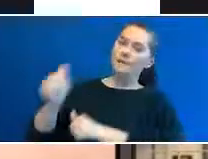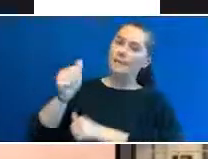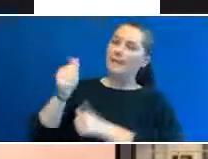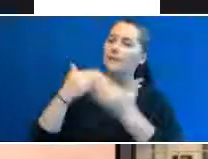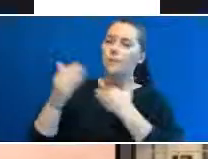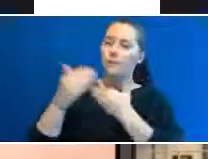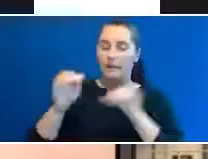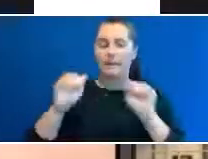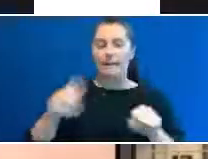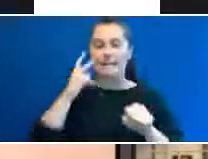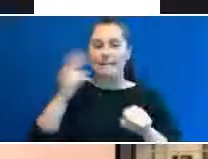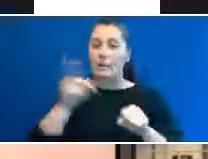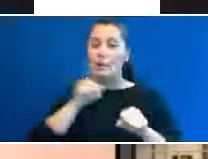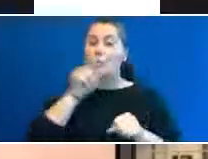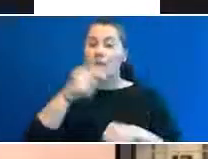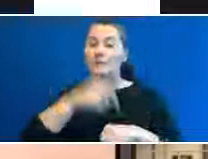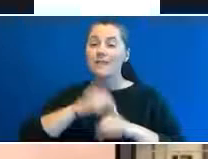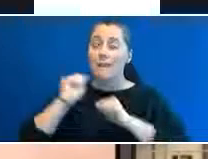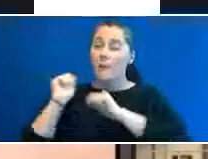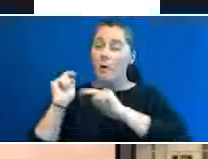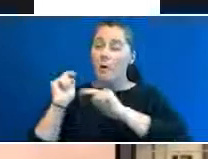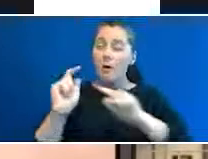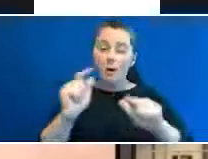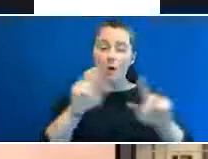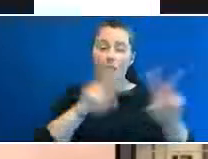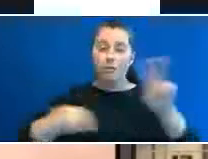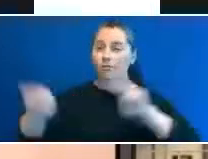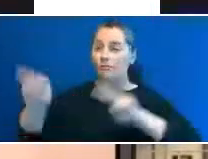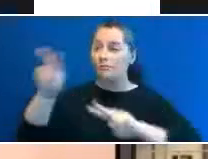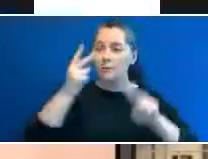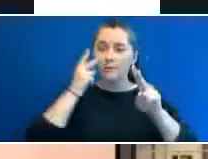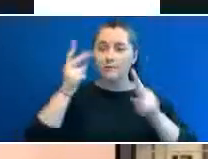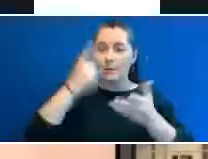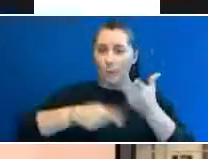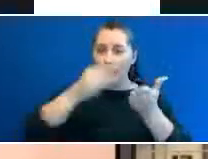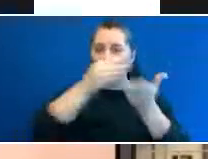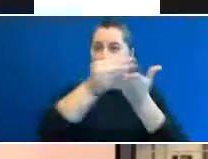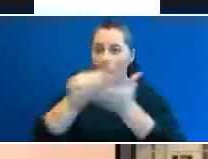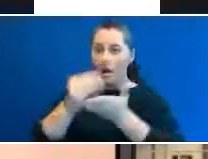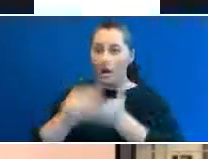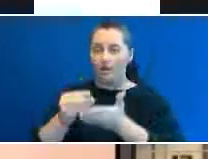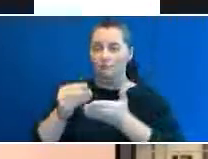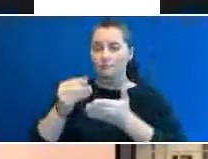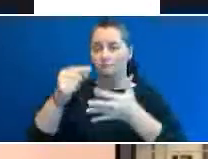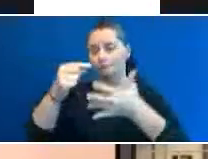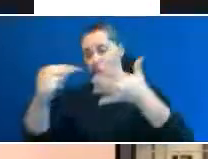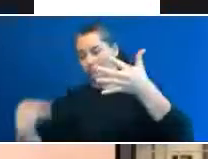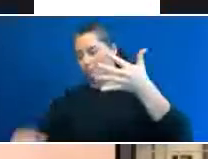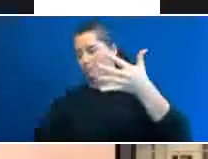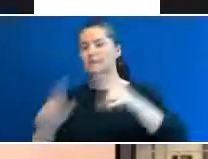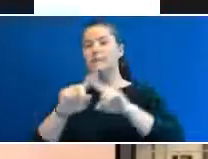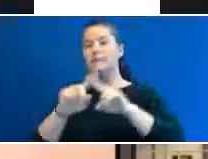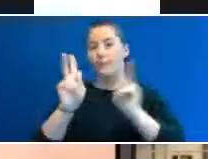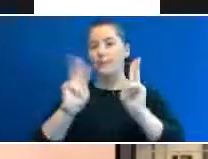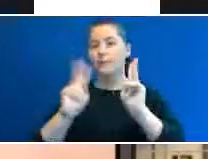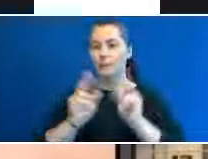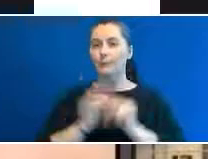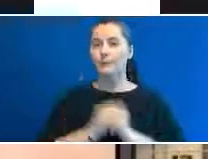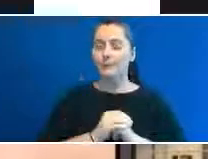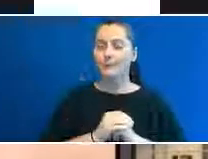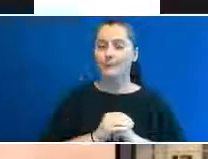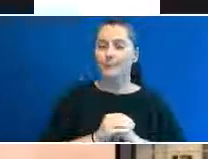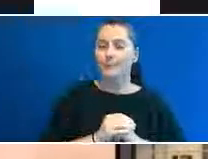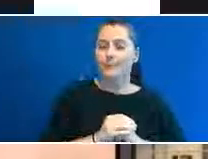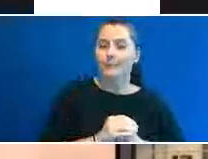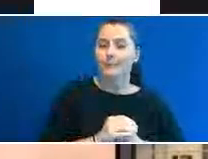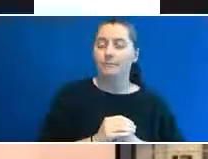real-time where all my budgets are and where everyone's spending. So let this load here. Now, each of these